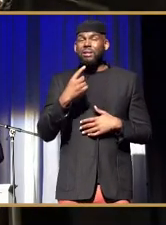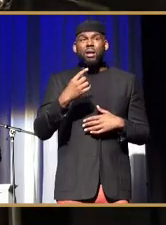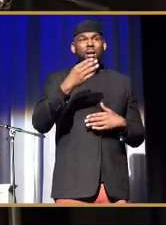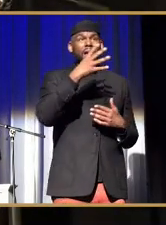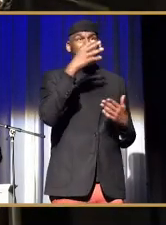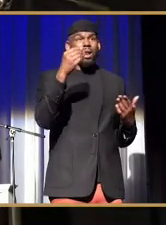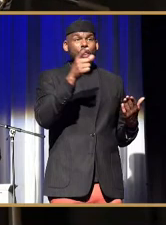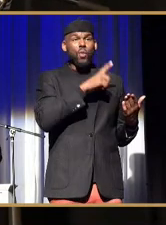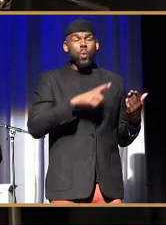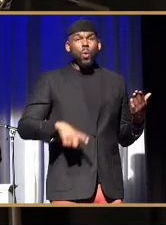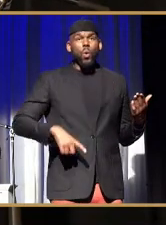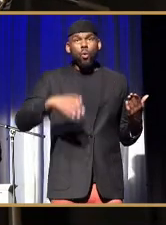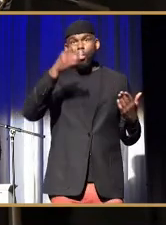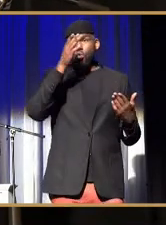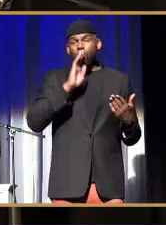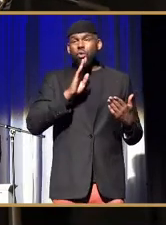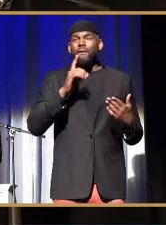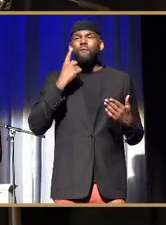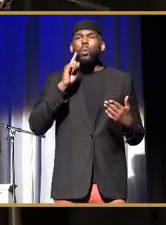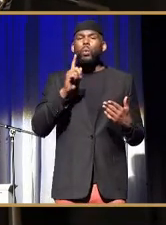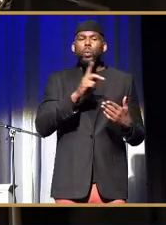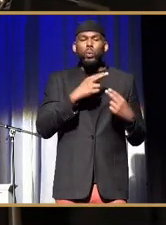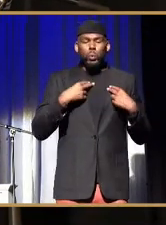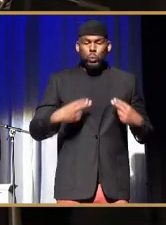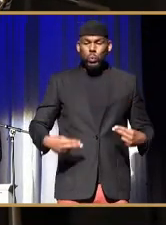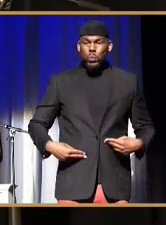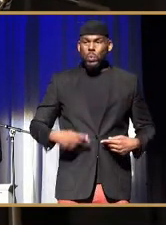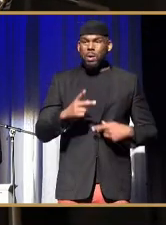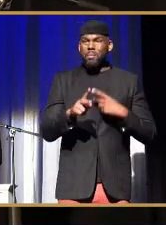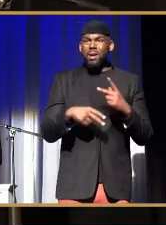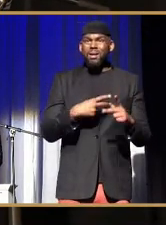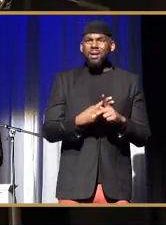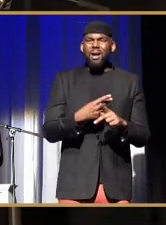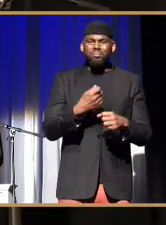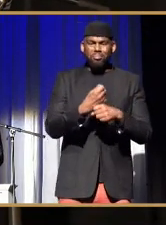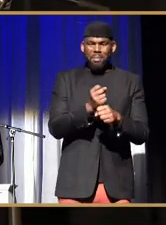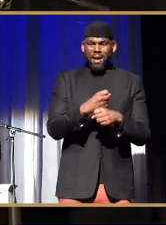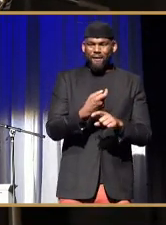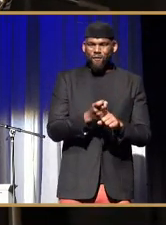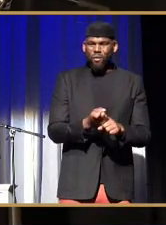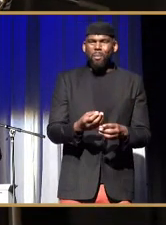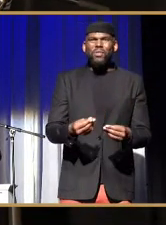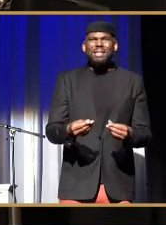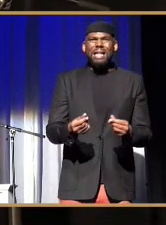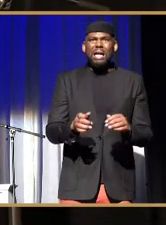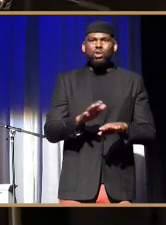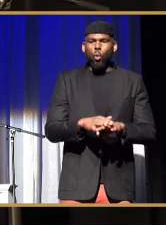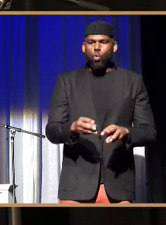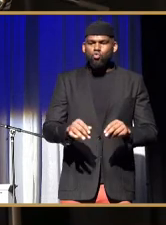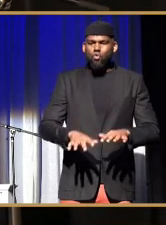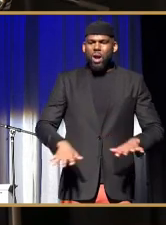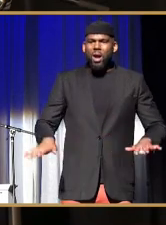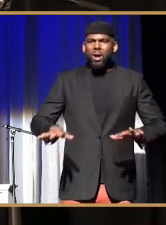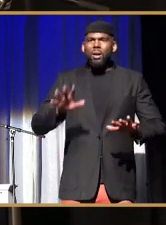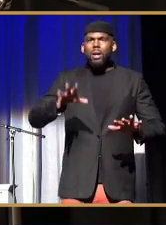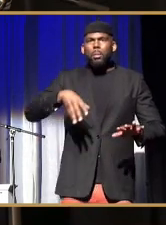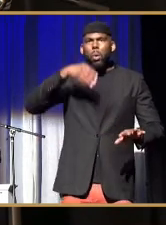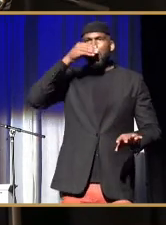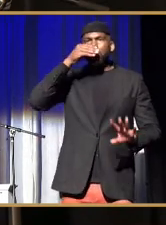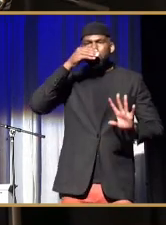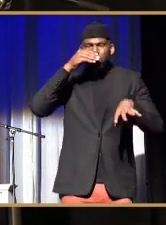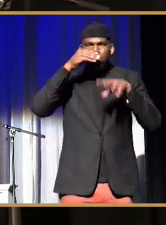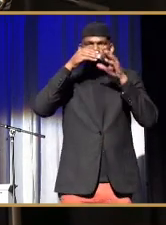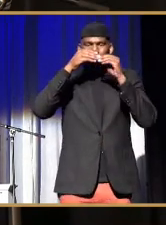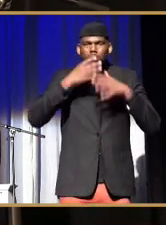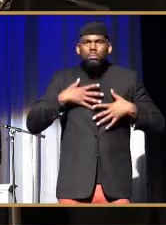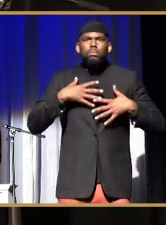"And the Lord God formed humankind out of the dust of the ground and breathed into their nostrils the